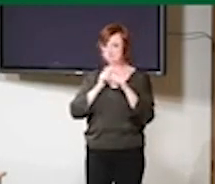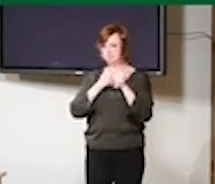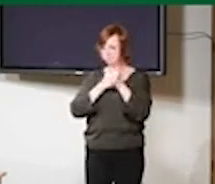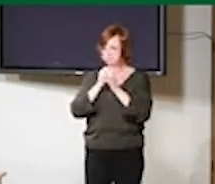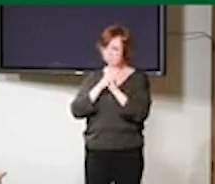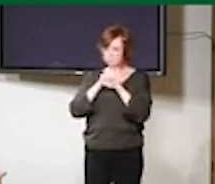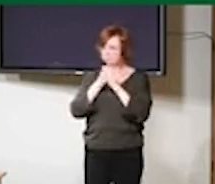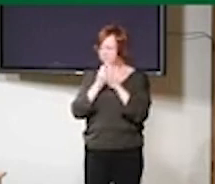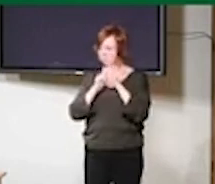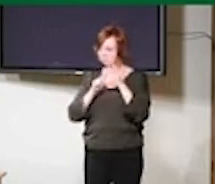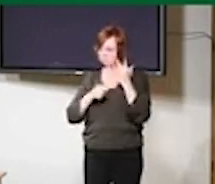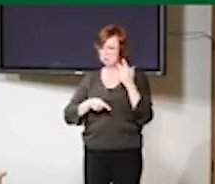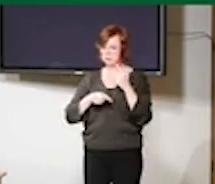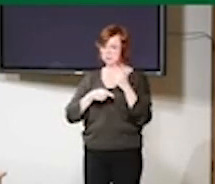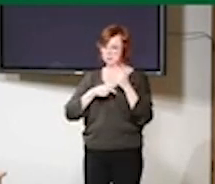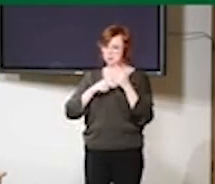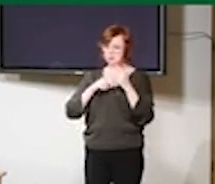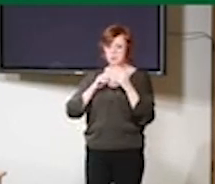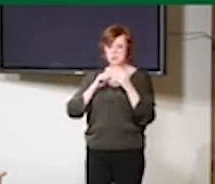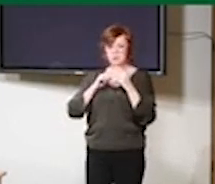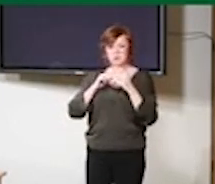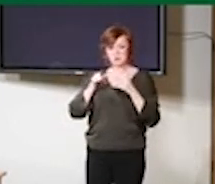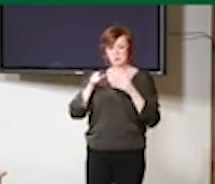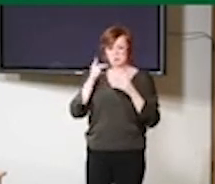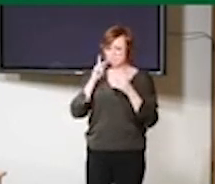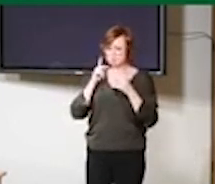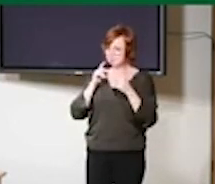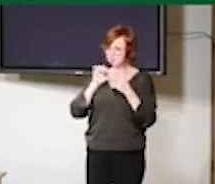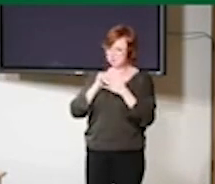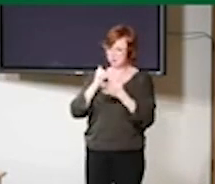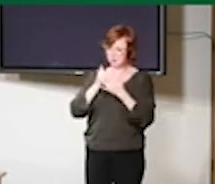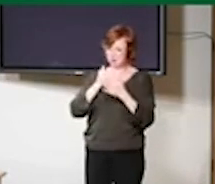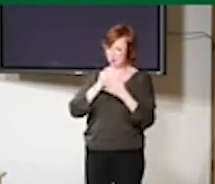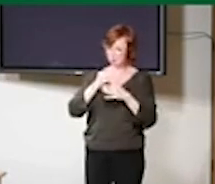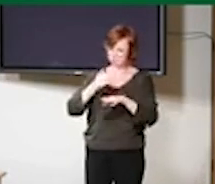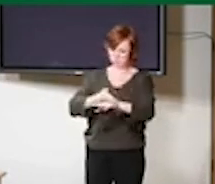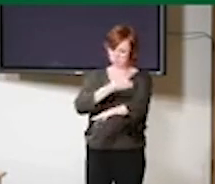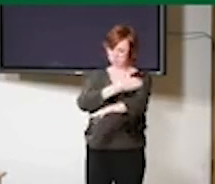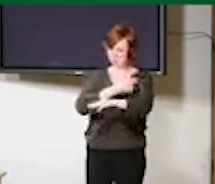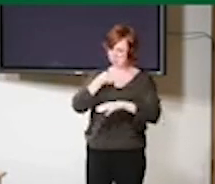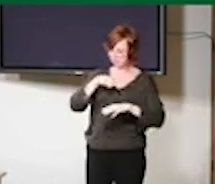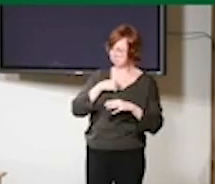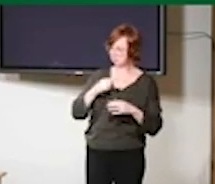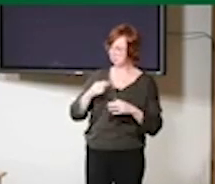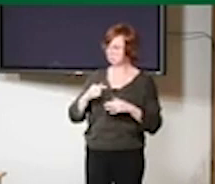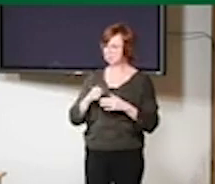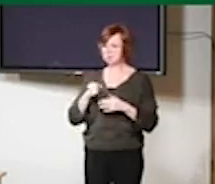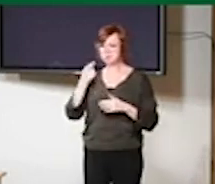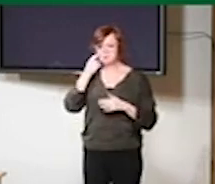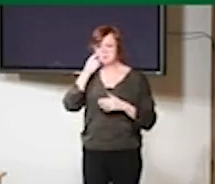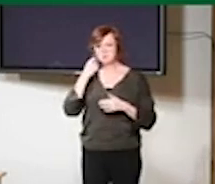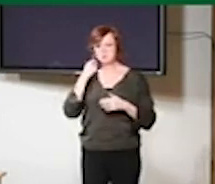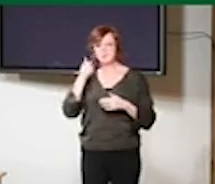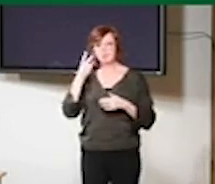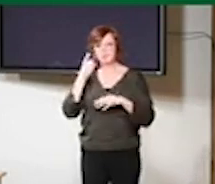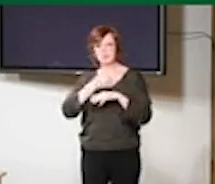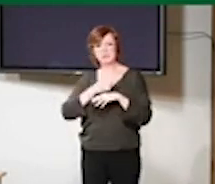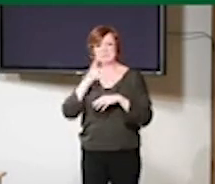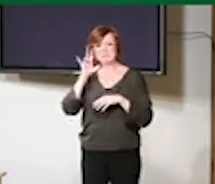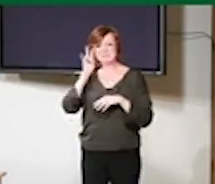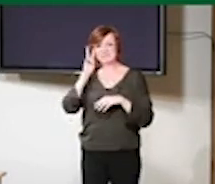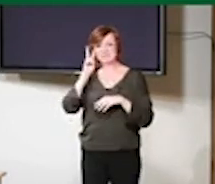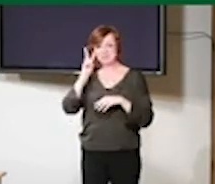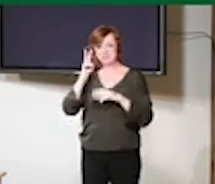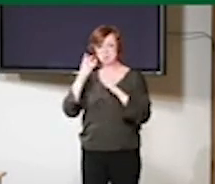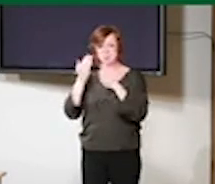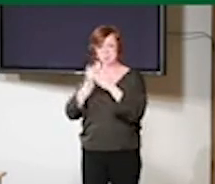in the last 3 days, 72 new cases. For both the Premier and Dr. Shahab, what should we read